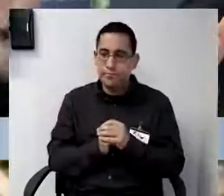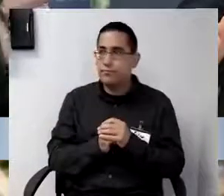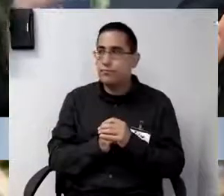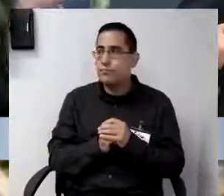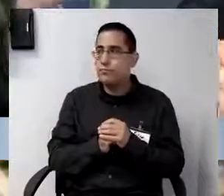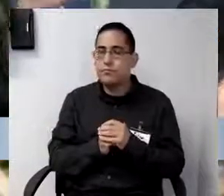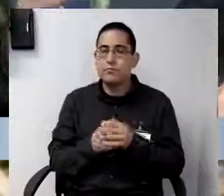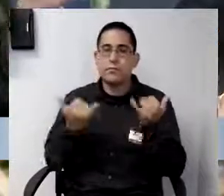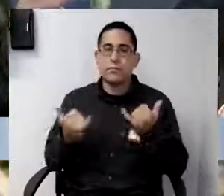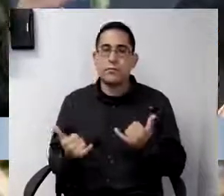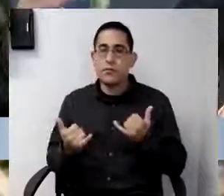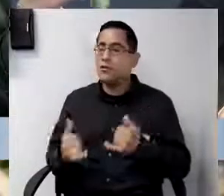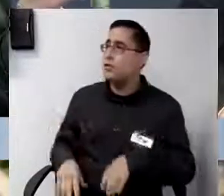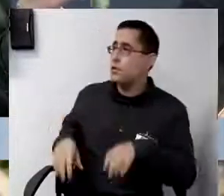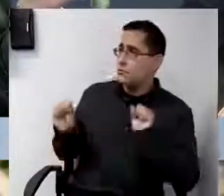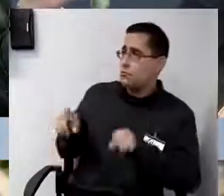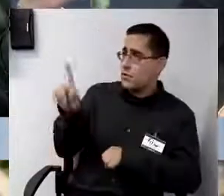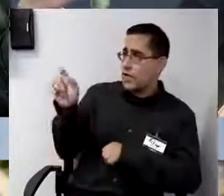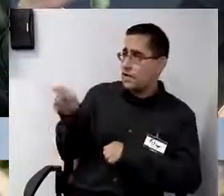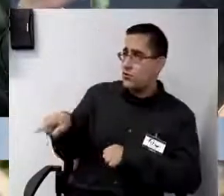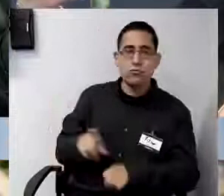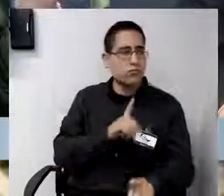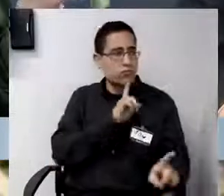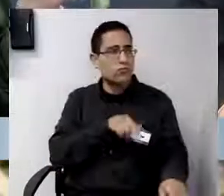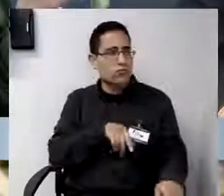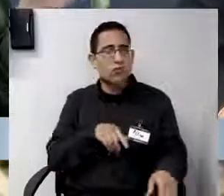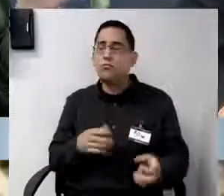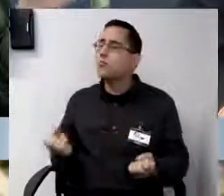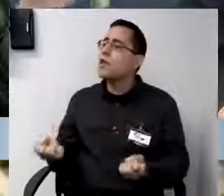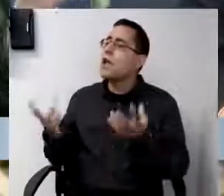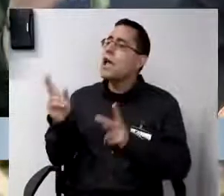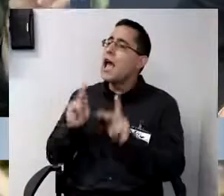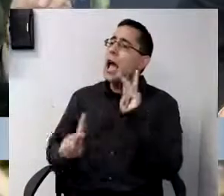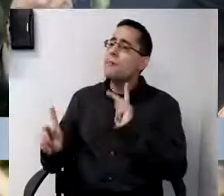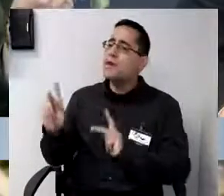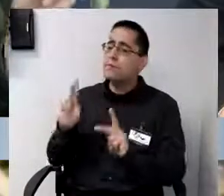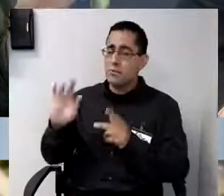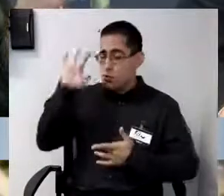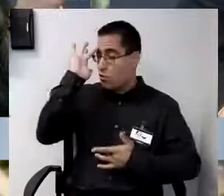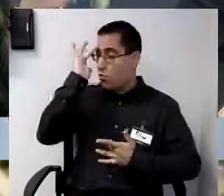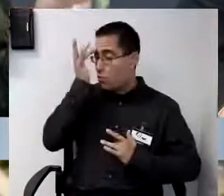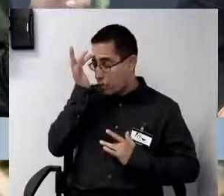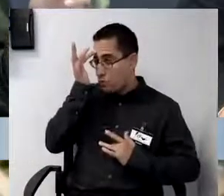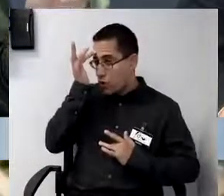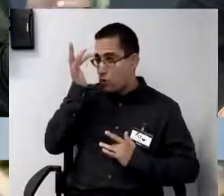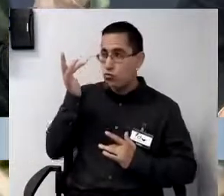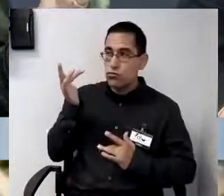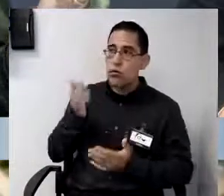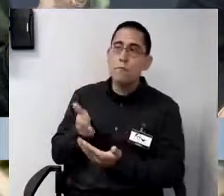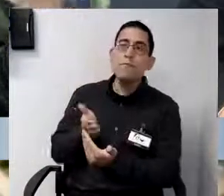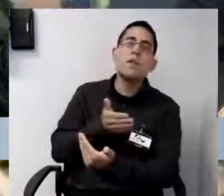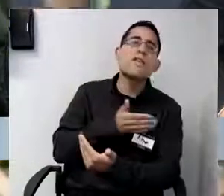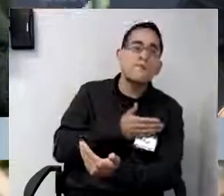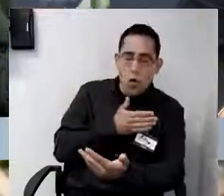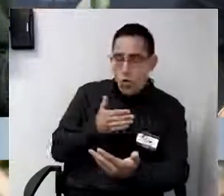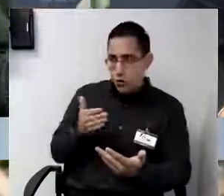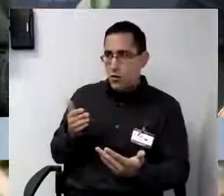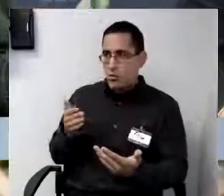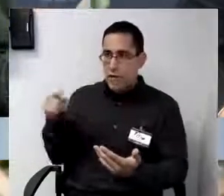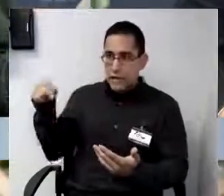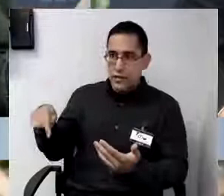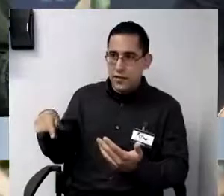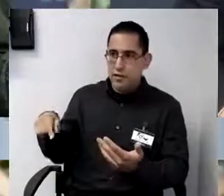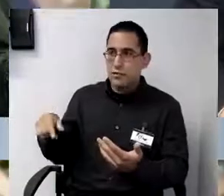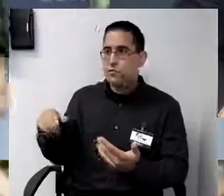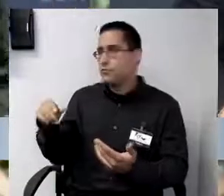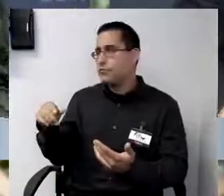Can I ask a question? Yeah, okay, sure. So how many were immune compromised prior to contracting COVID? Do we have stats